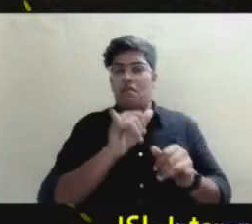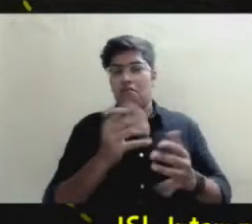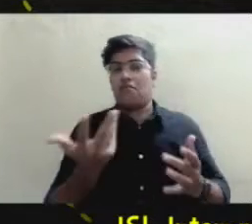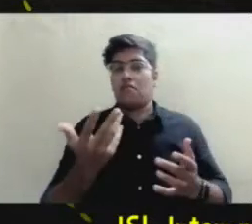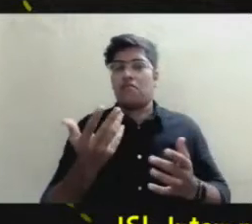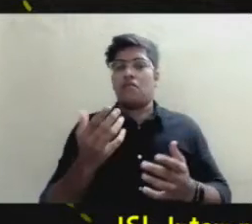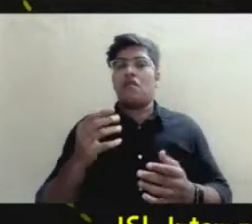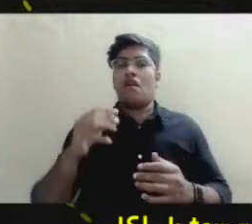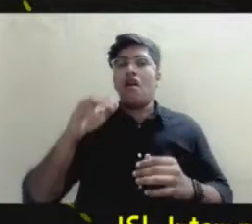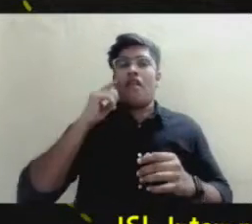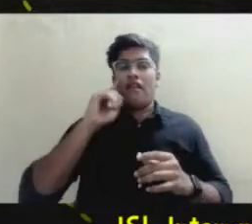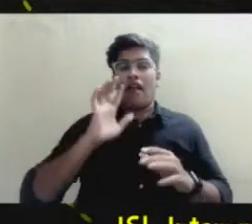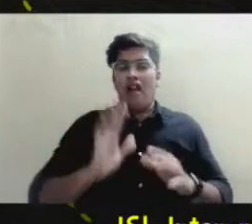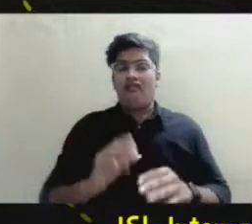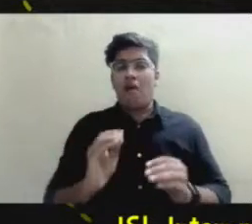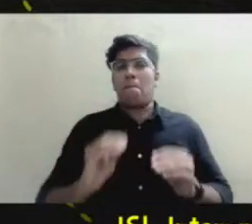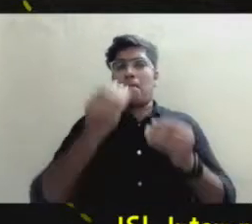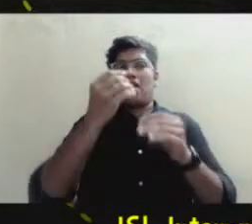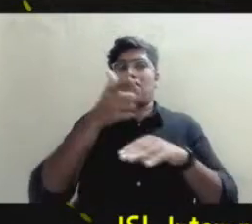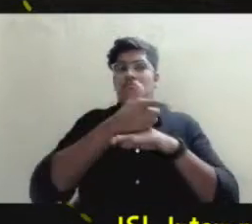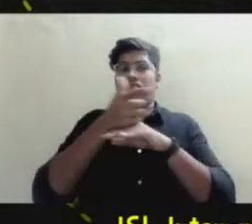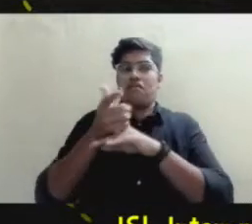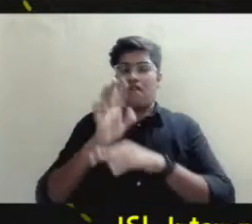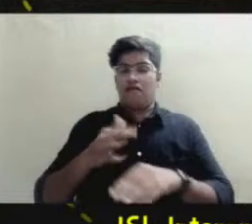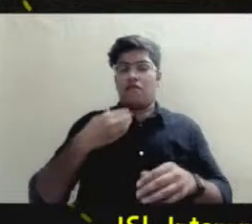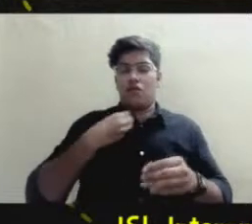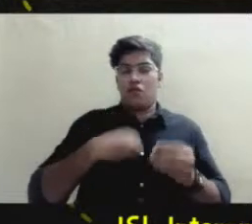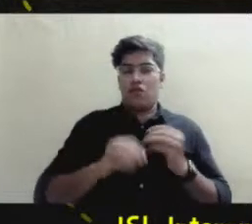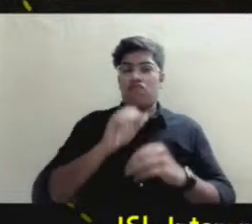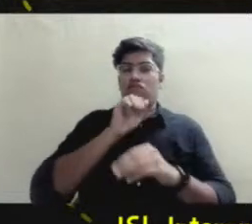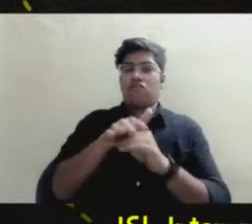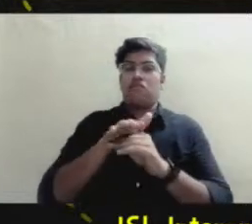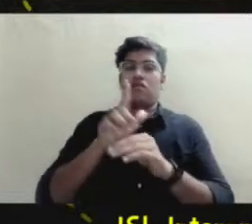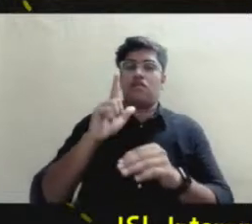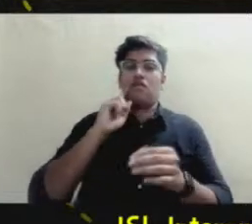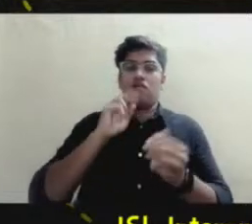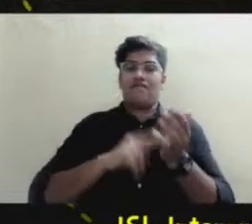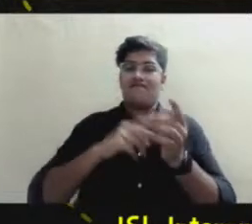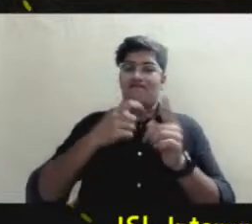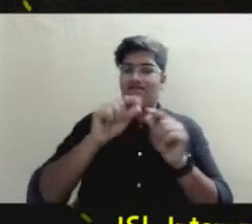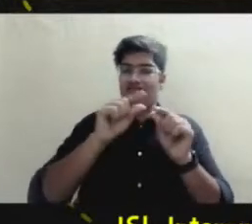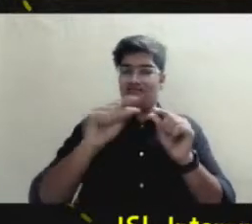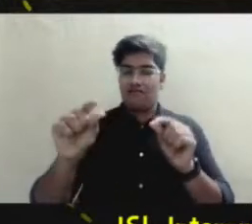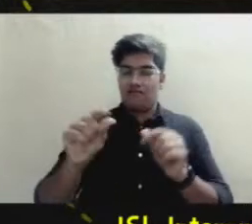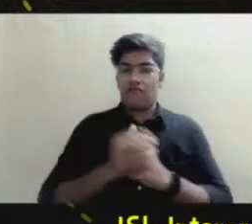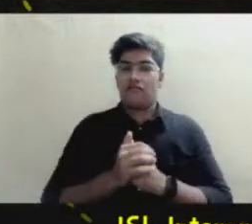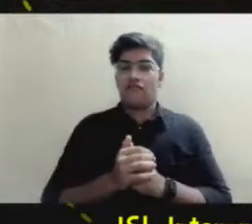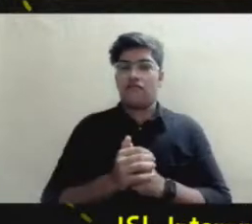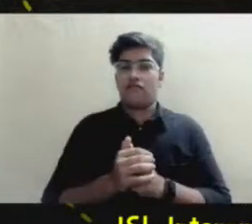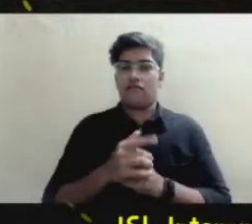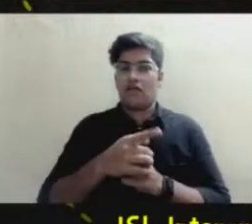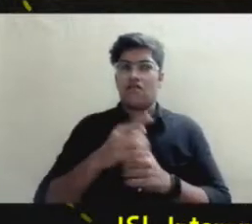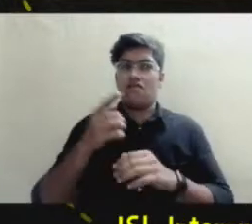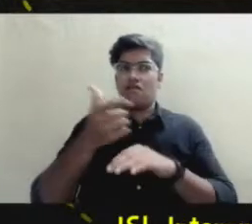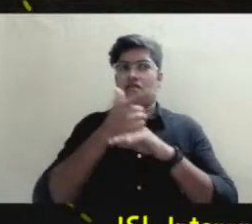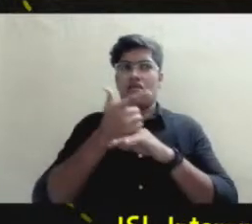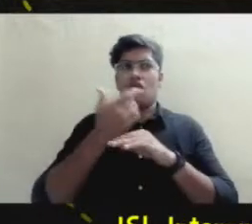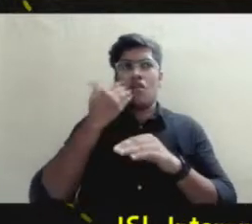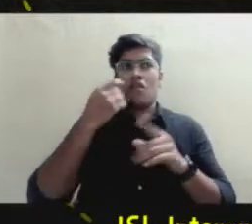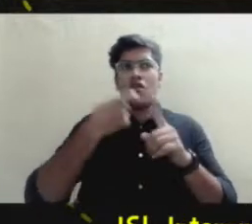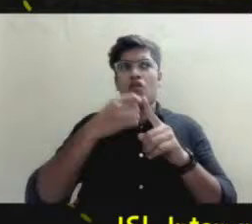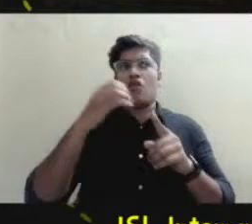there are several people have shared the video of Sikho Na, which was shot in Kolkata, I think in